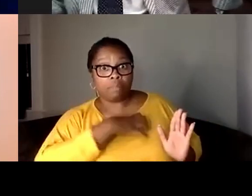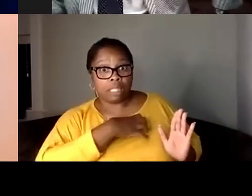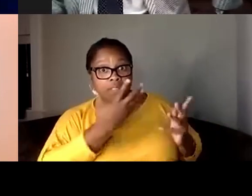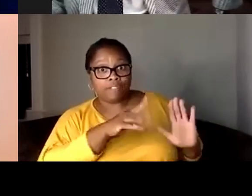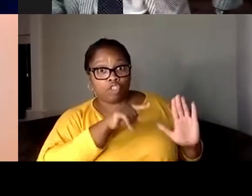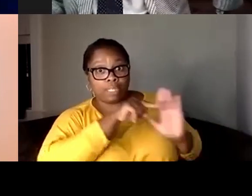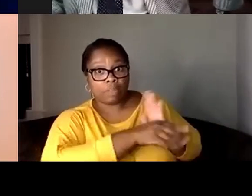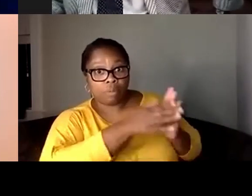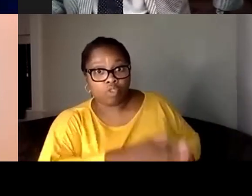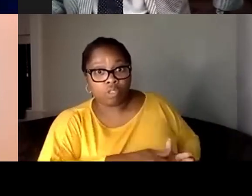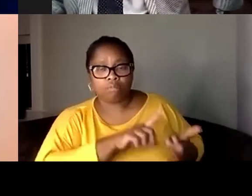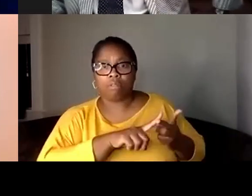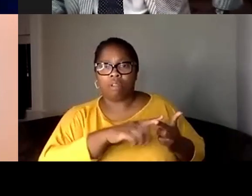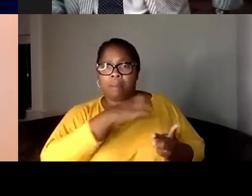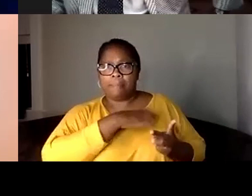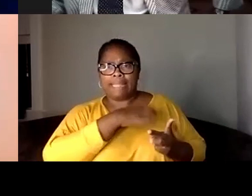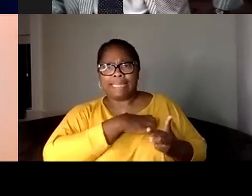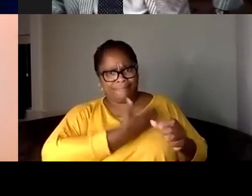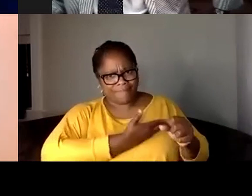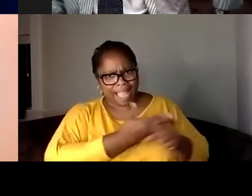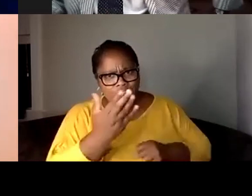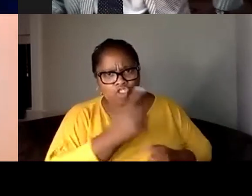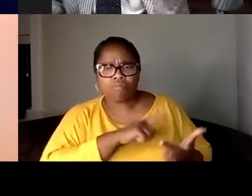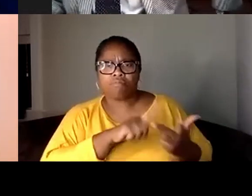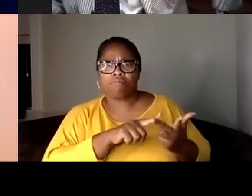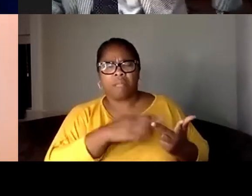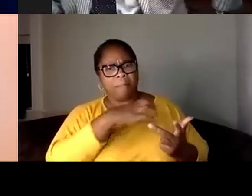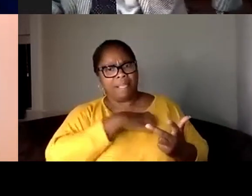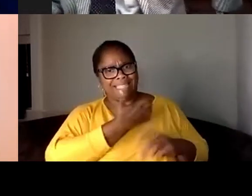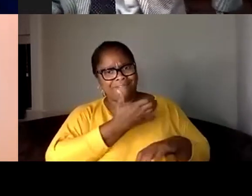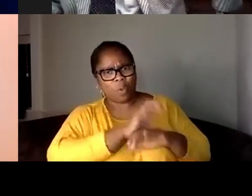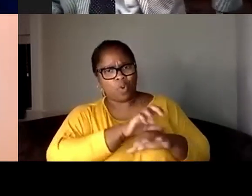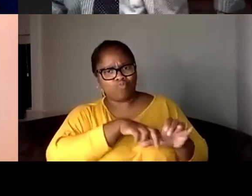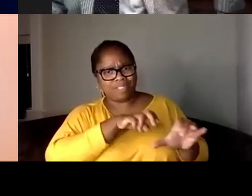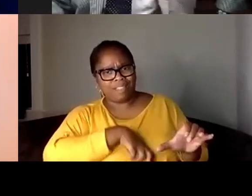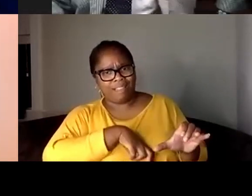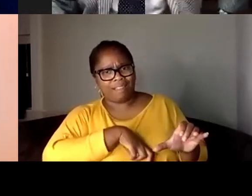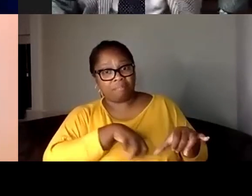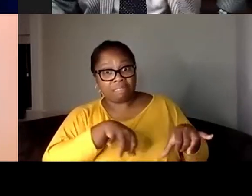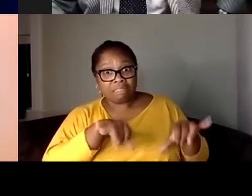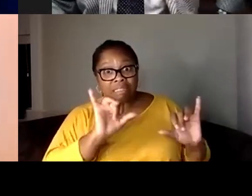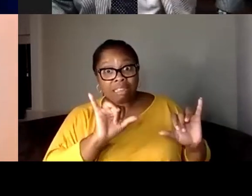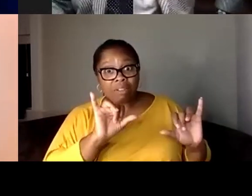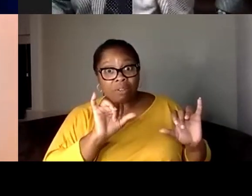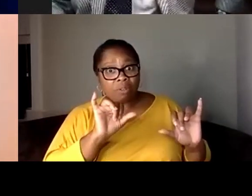or police who've been forced to resign to stay on, to be eligible to still be cops?